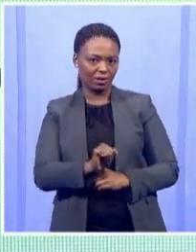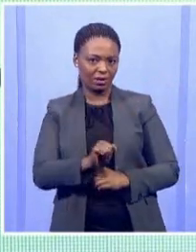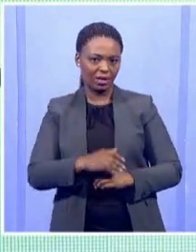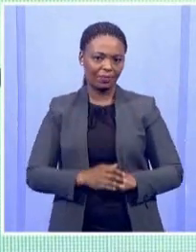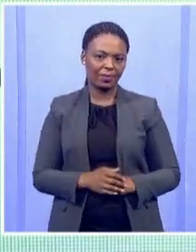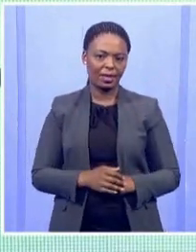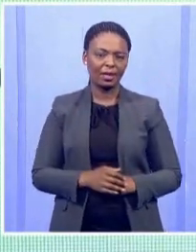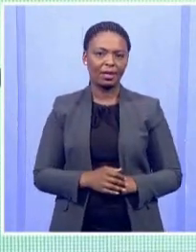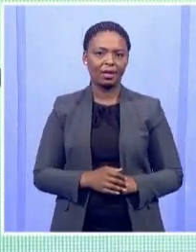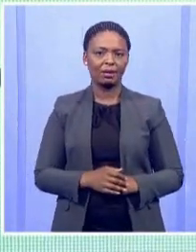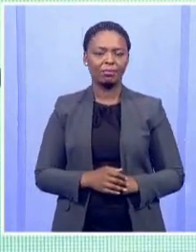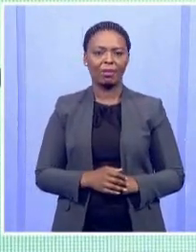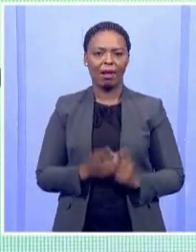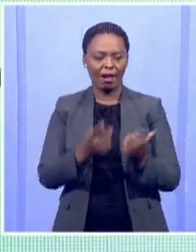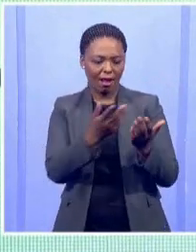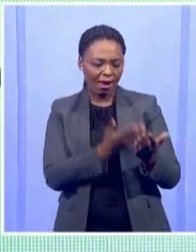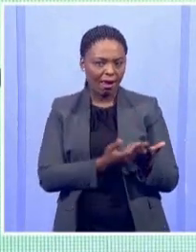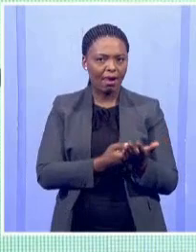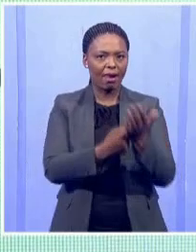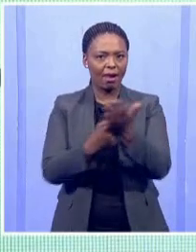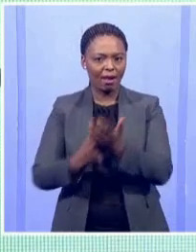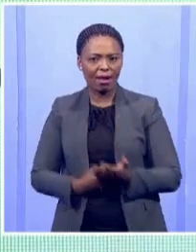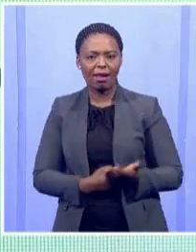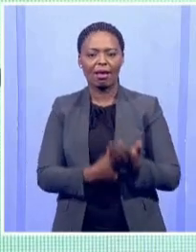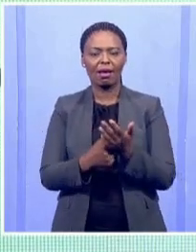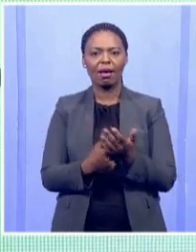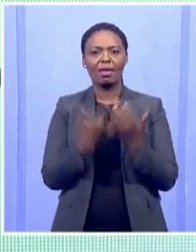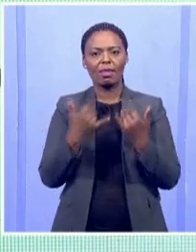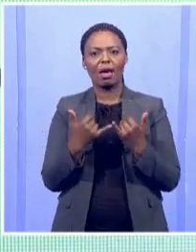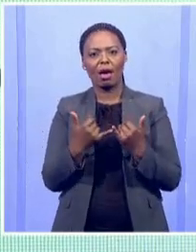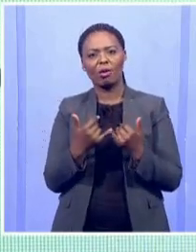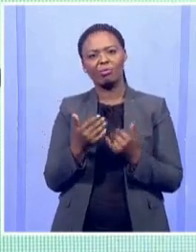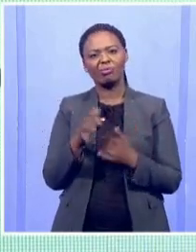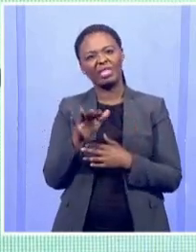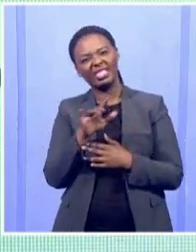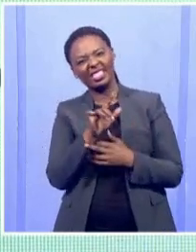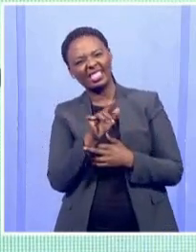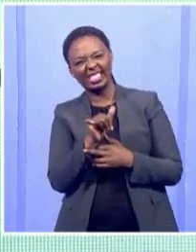going back on this. We are already at an average of 65